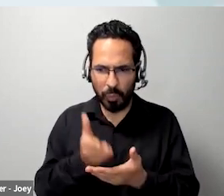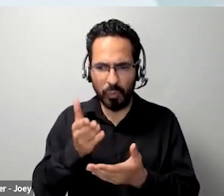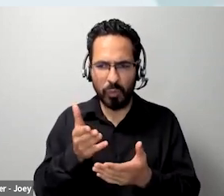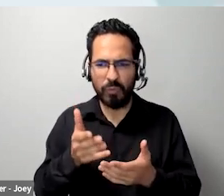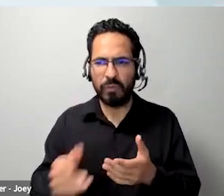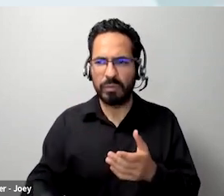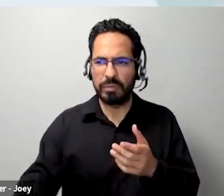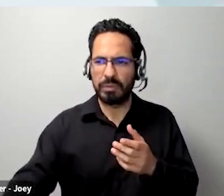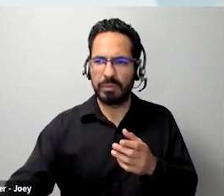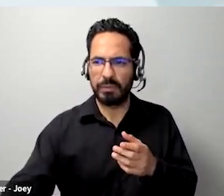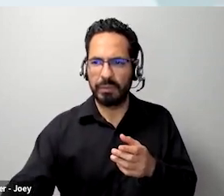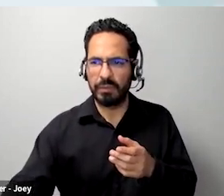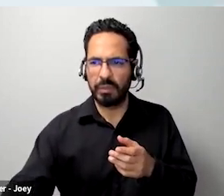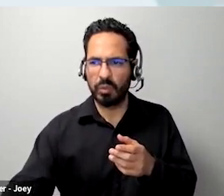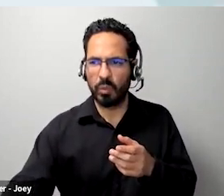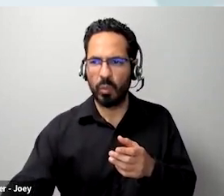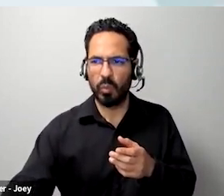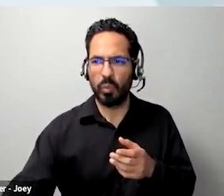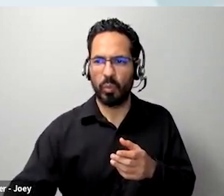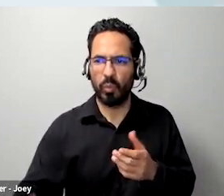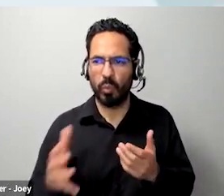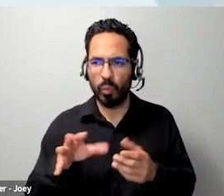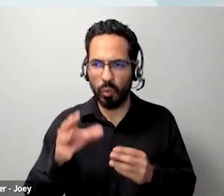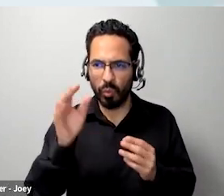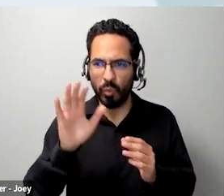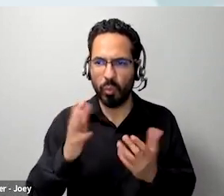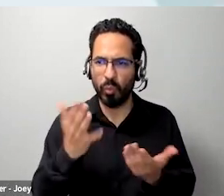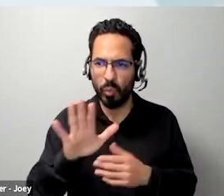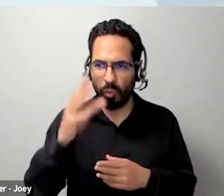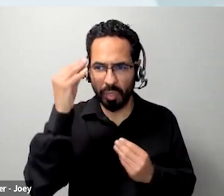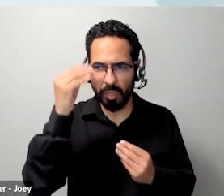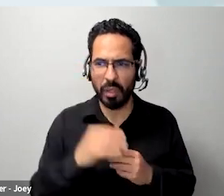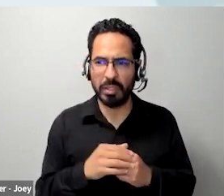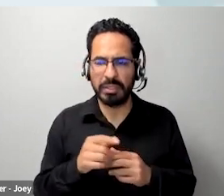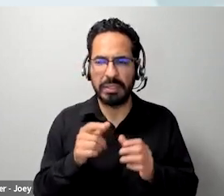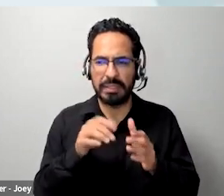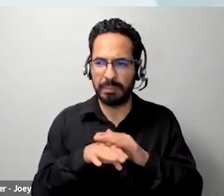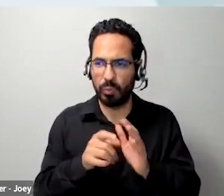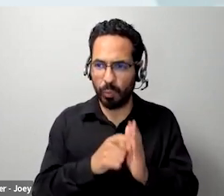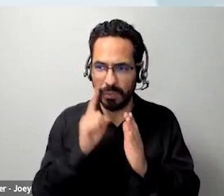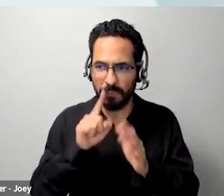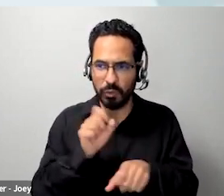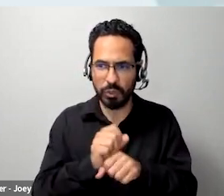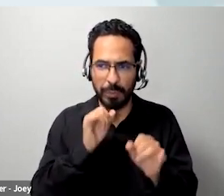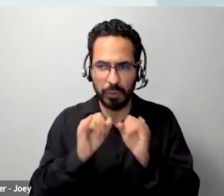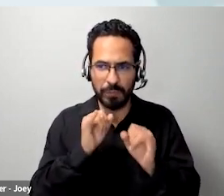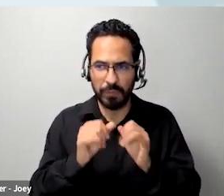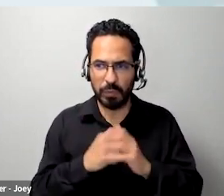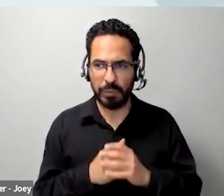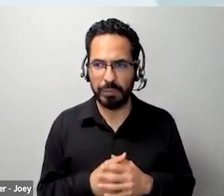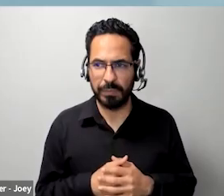think the question is, what are your thoughts on mentioning the accessibility requirements at a job interview?